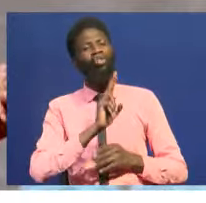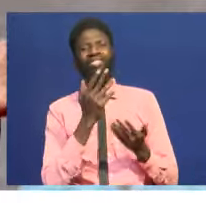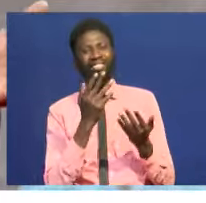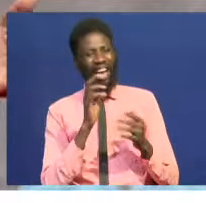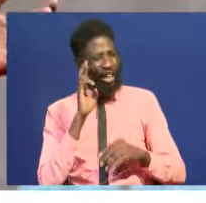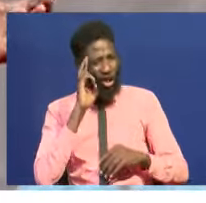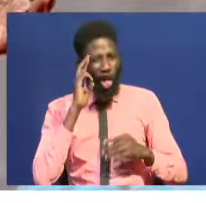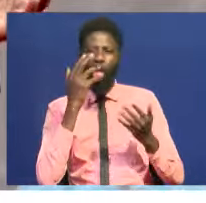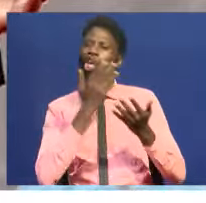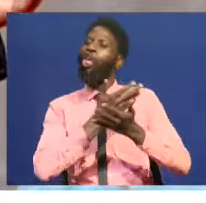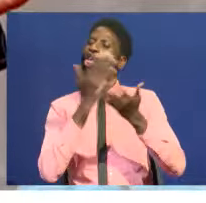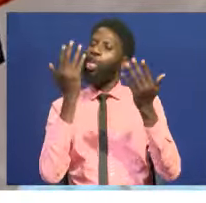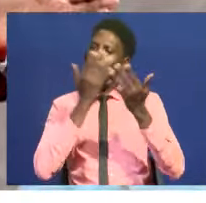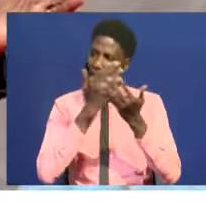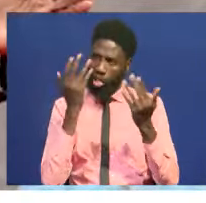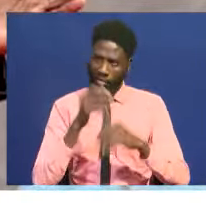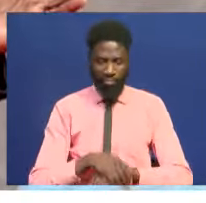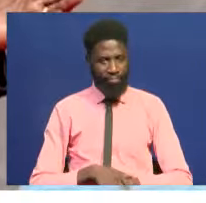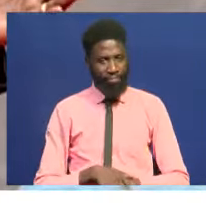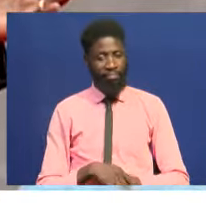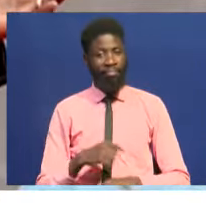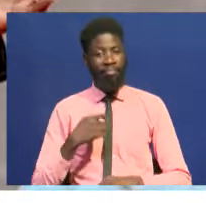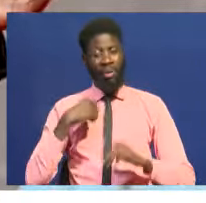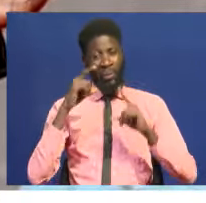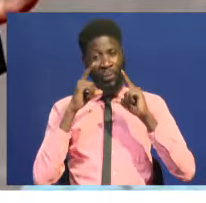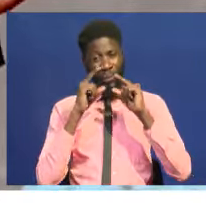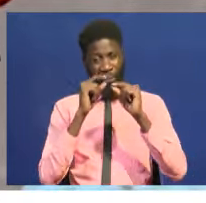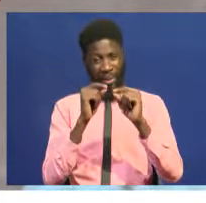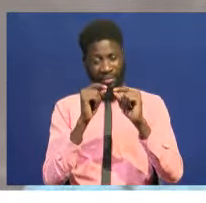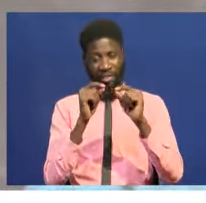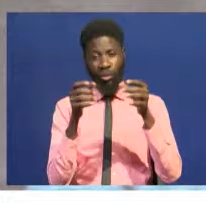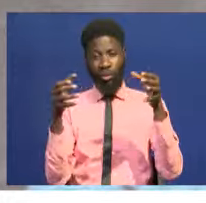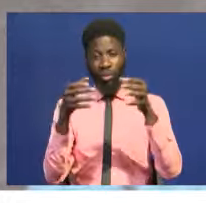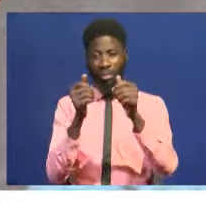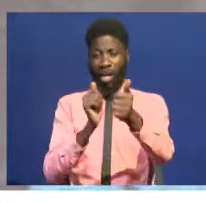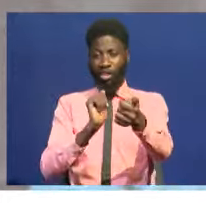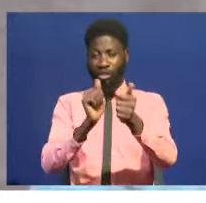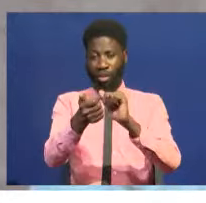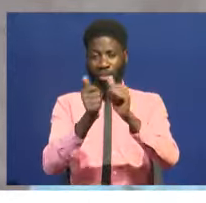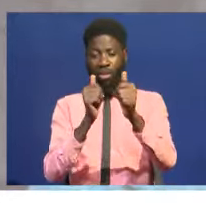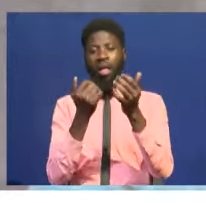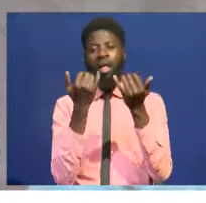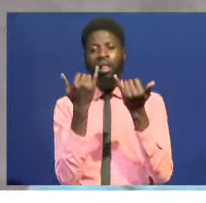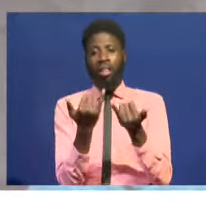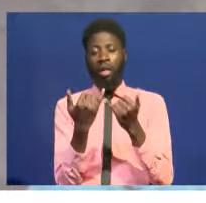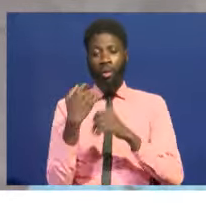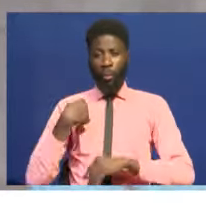I want to tell the sporting fraternity that we have now